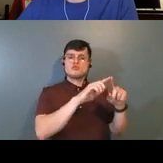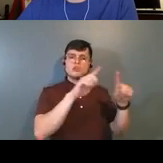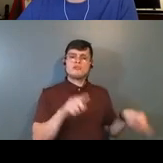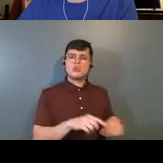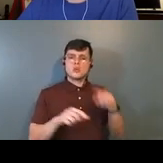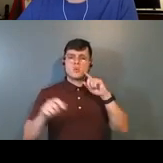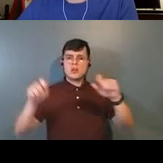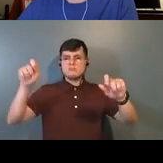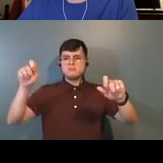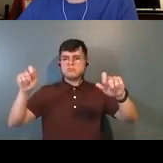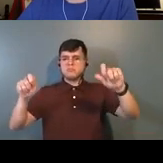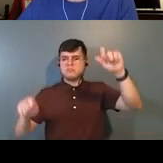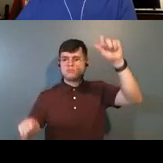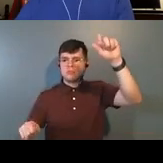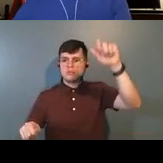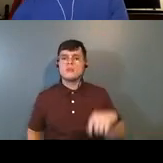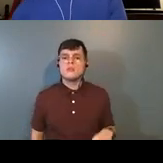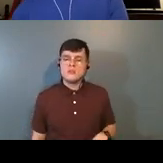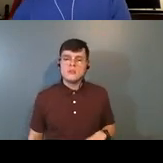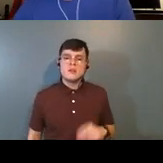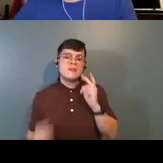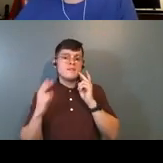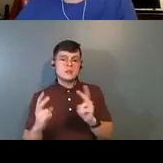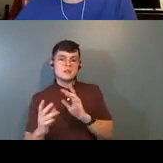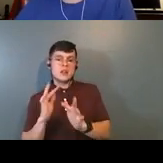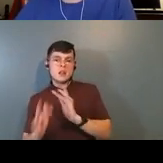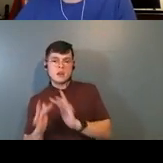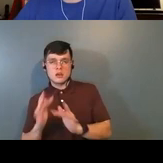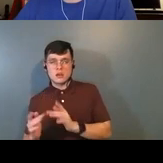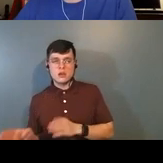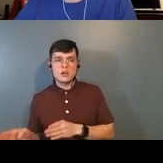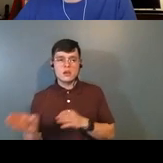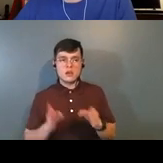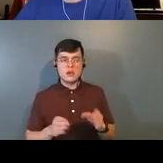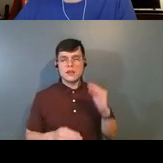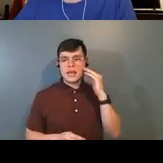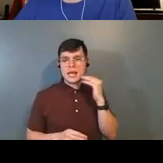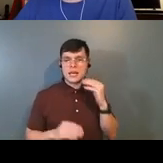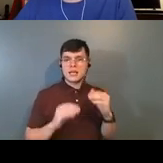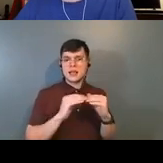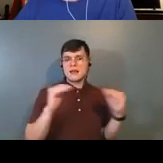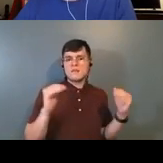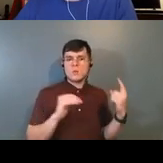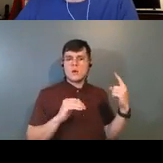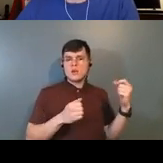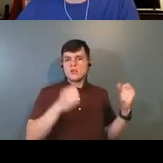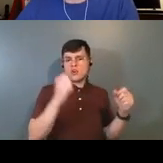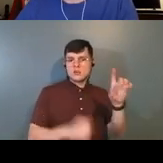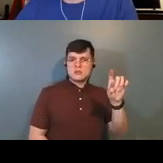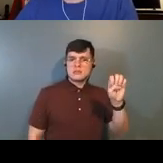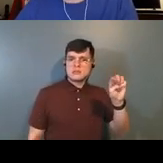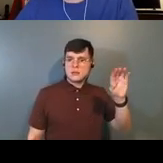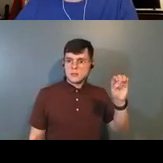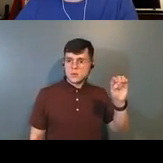DOM. Visited link. Bye. Heading level 1 cars demo. Okay. When you click